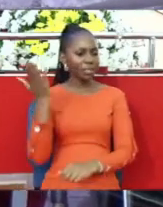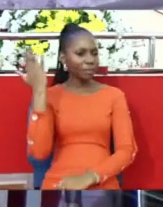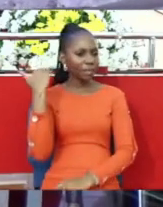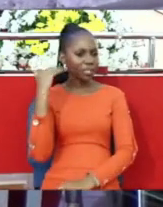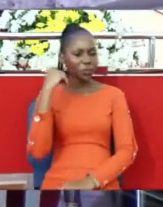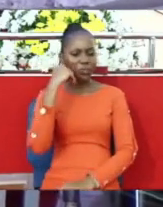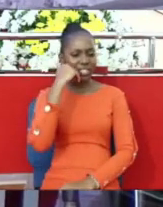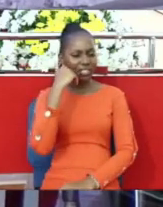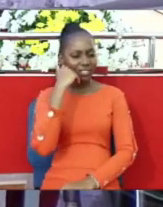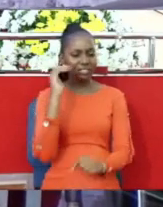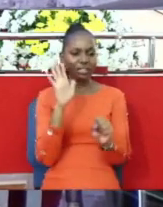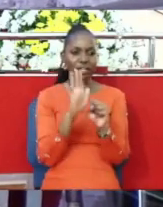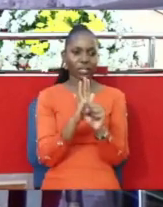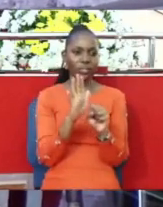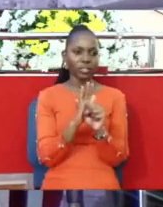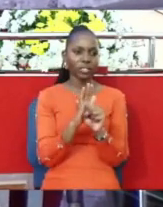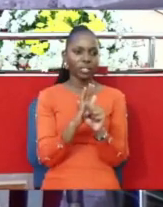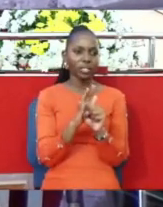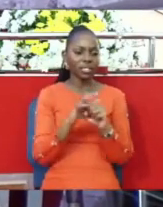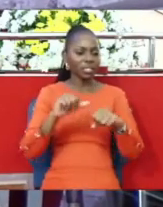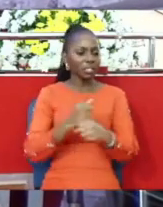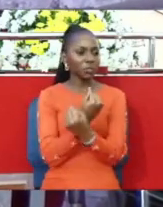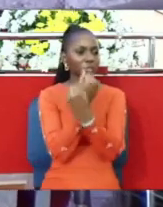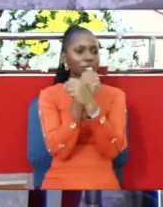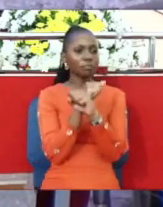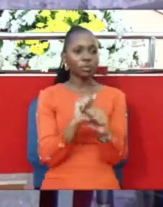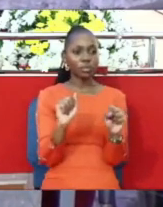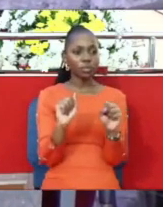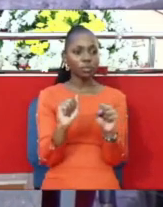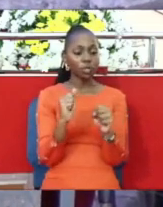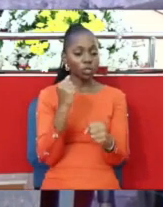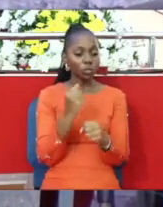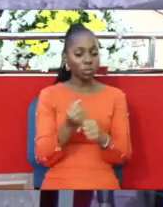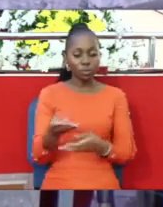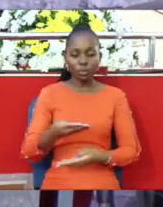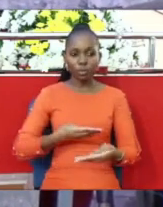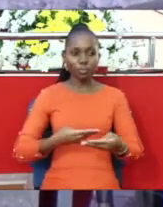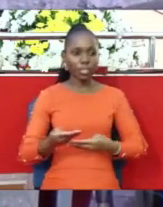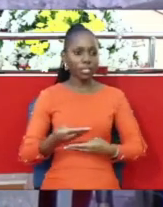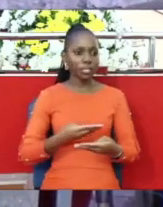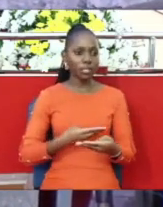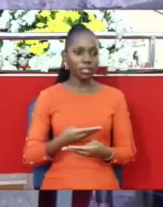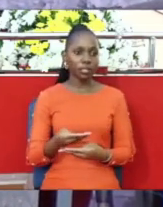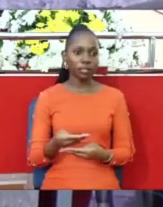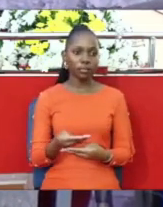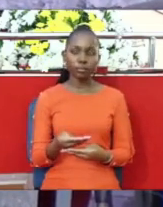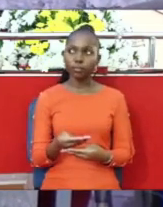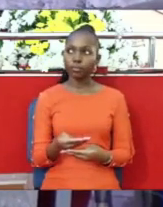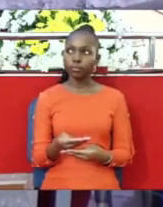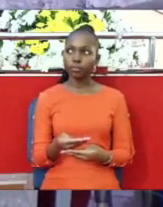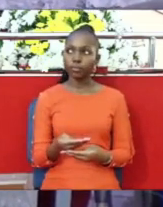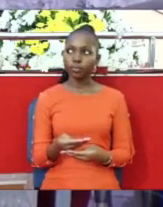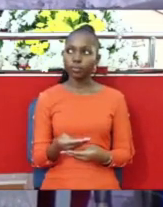sana. That he could not practice what he normally practices. Kwamba hangefanya kazi afanyayo. And